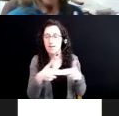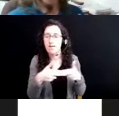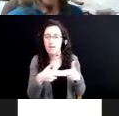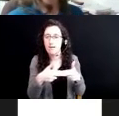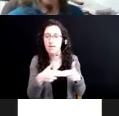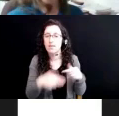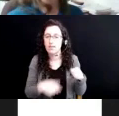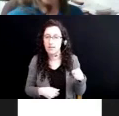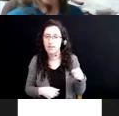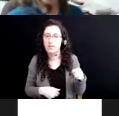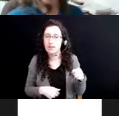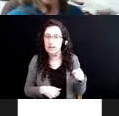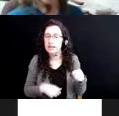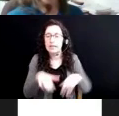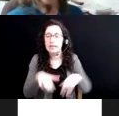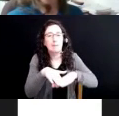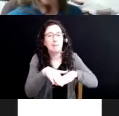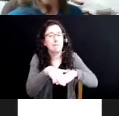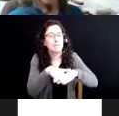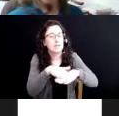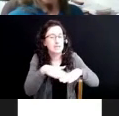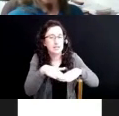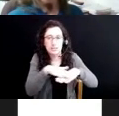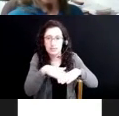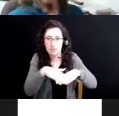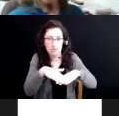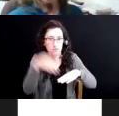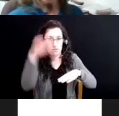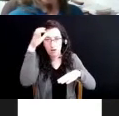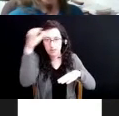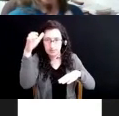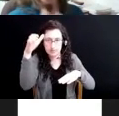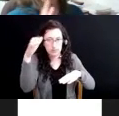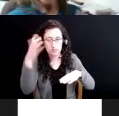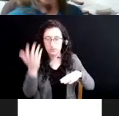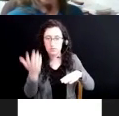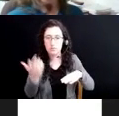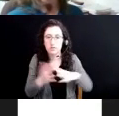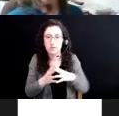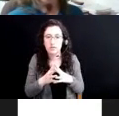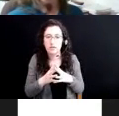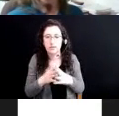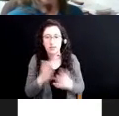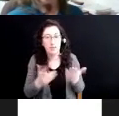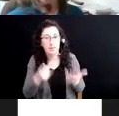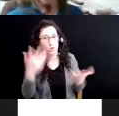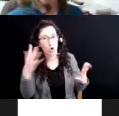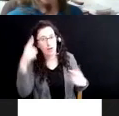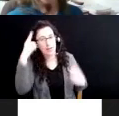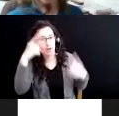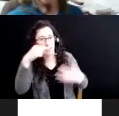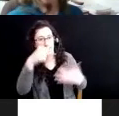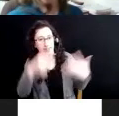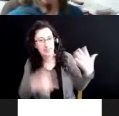some very basic concepts when you're thinking about, and maybe you probably already thought about this, how to